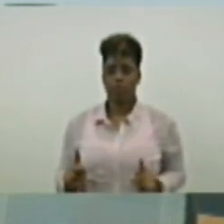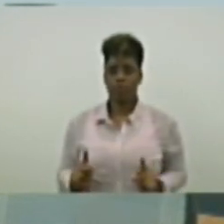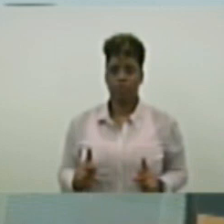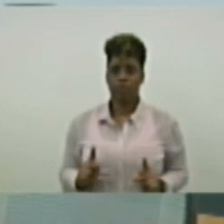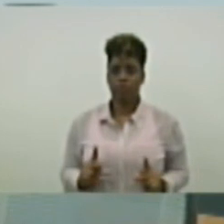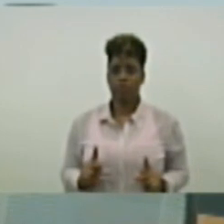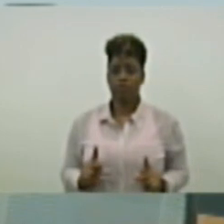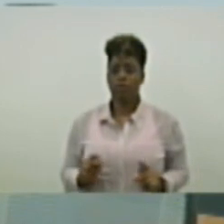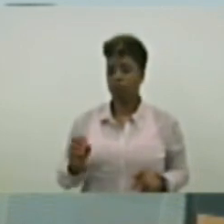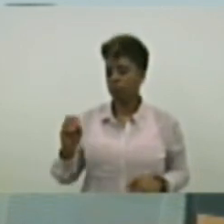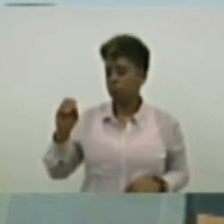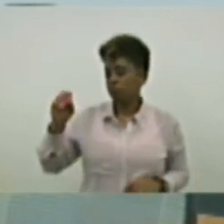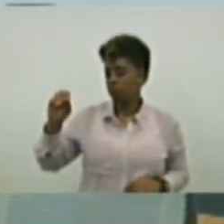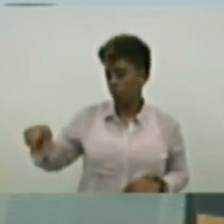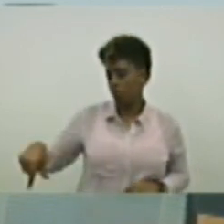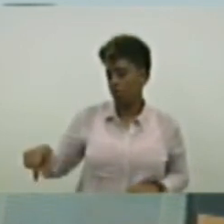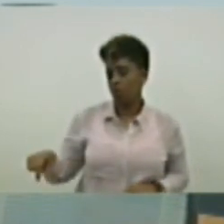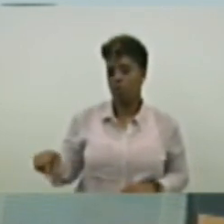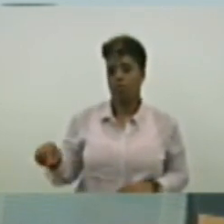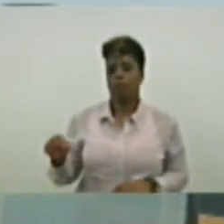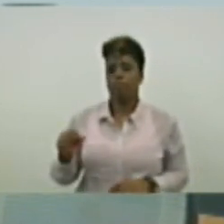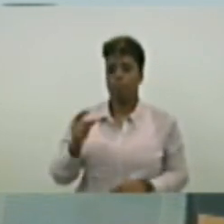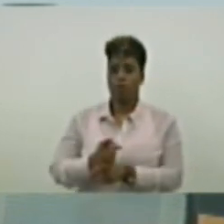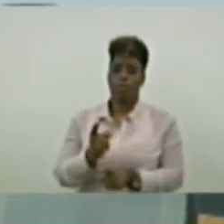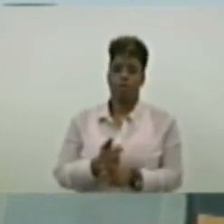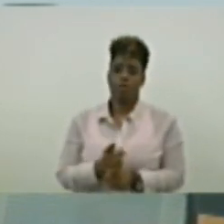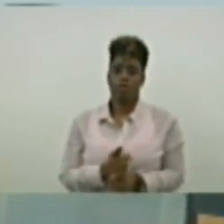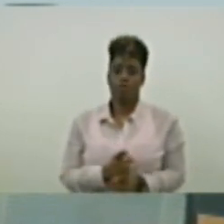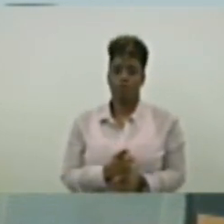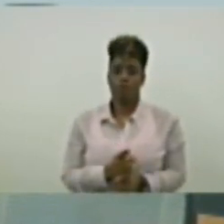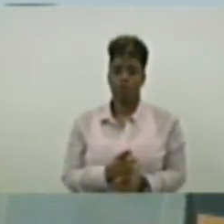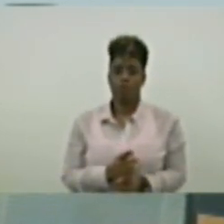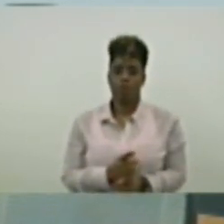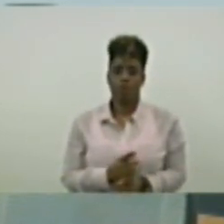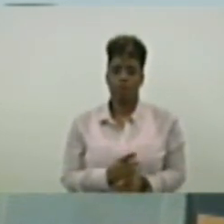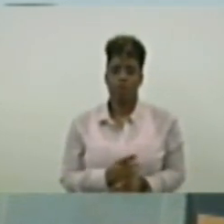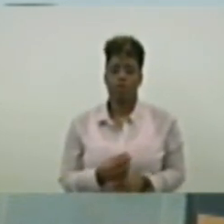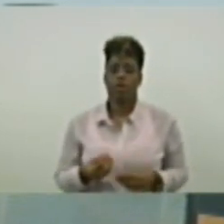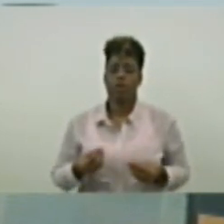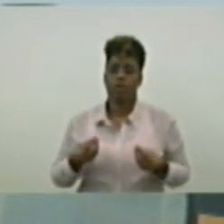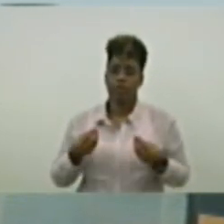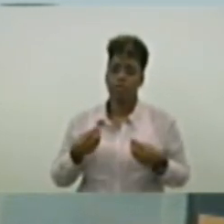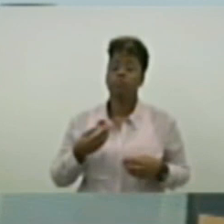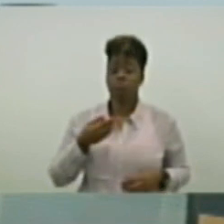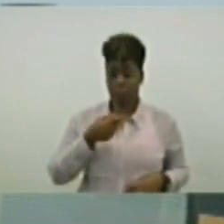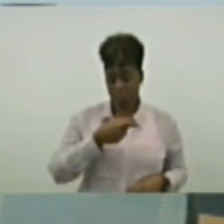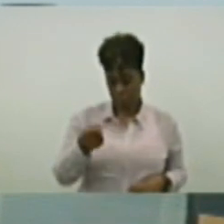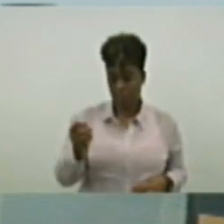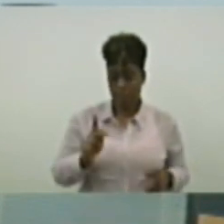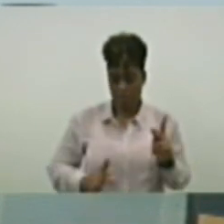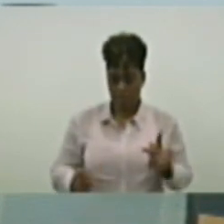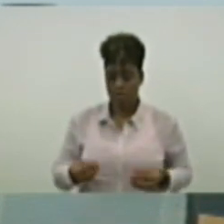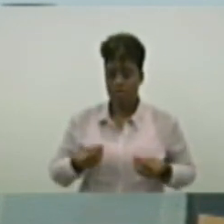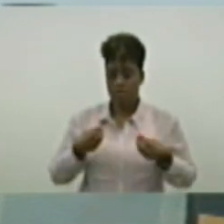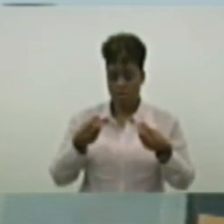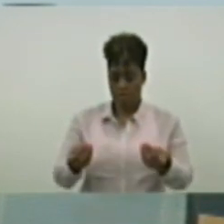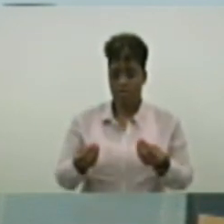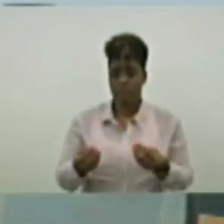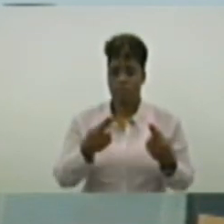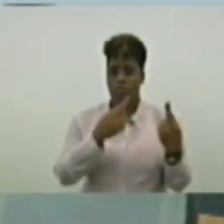dispose of litter properly and they're given the responsibility to